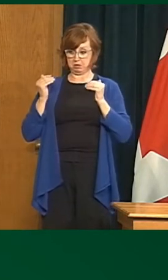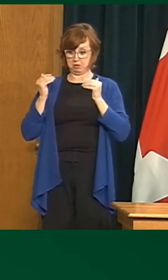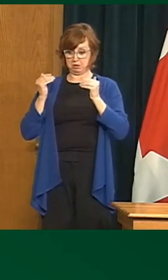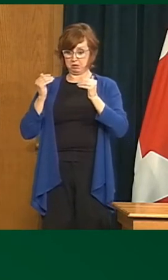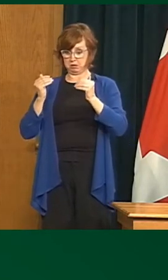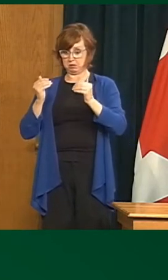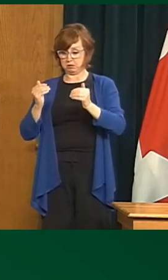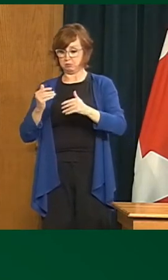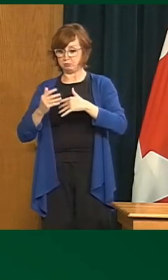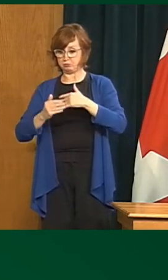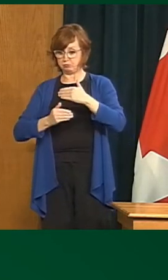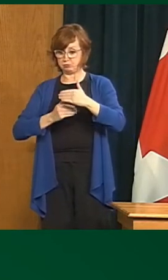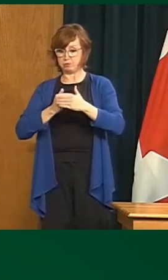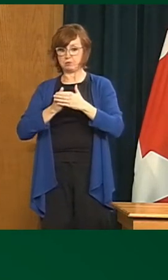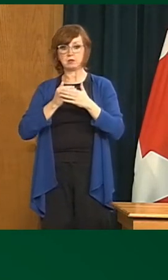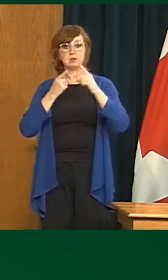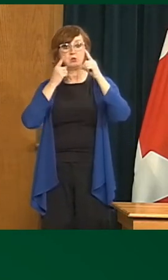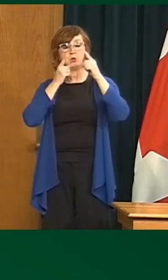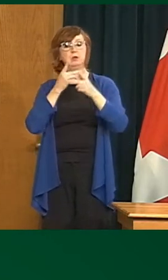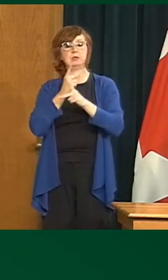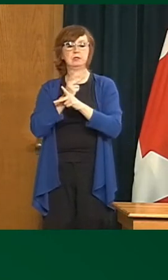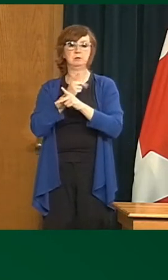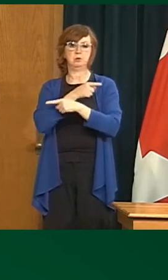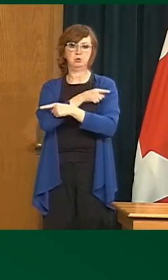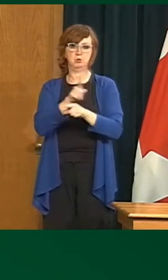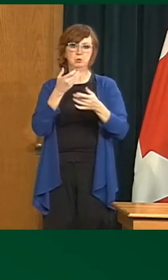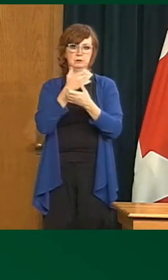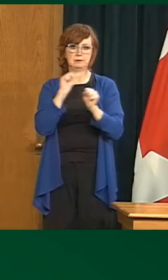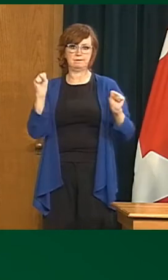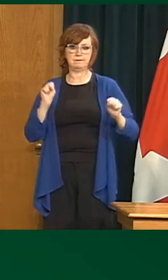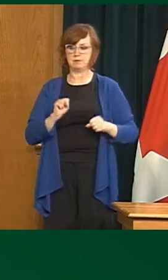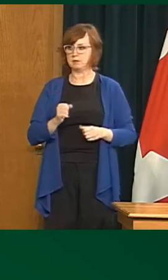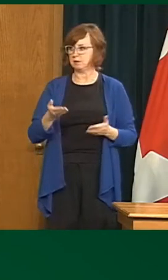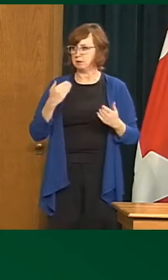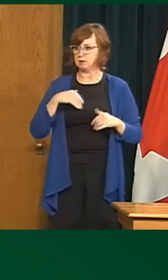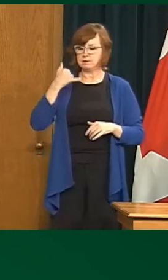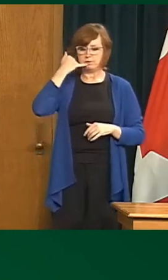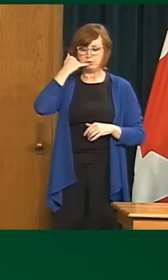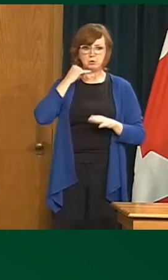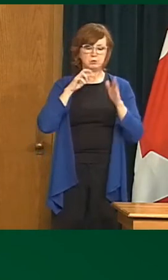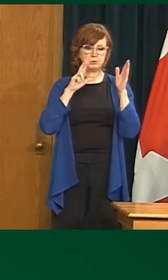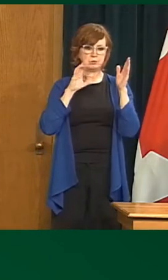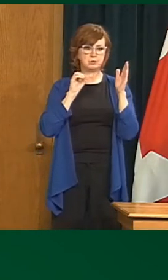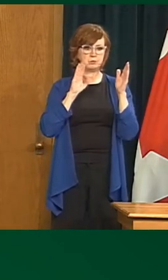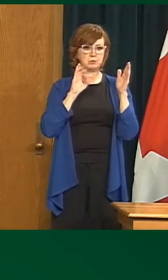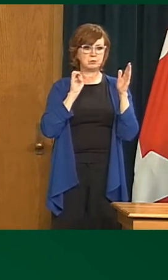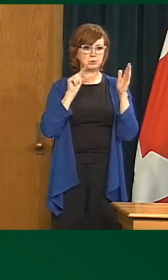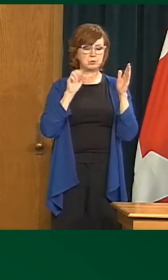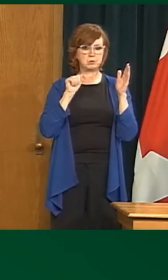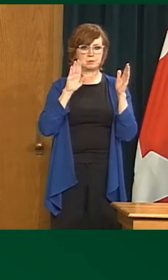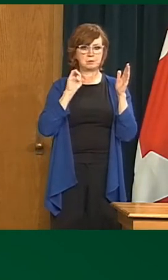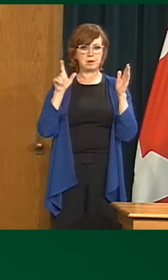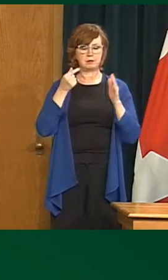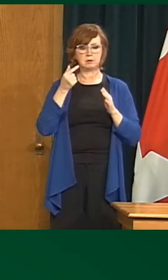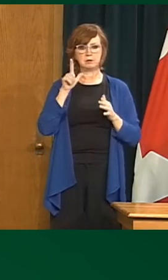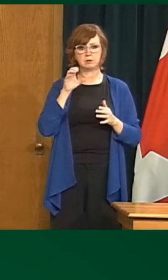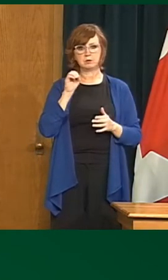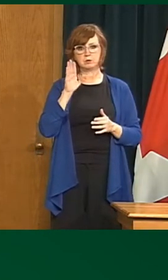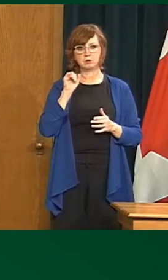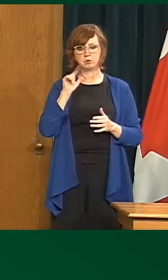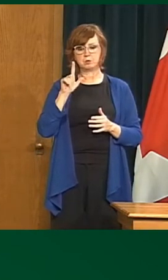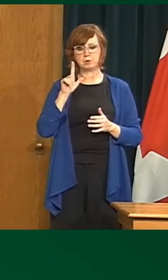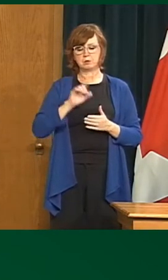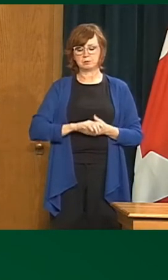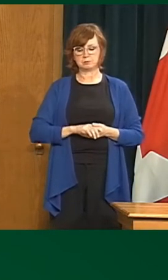people safe. Take our next question from the phone line. We have Roberta Bell with Global. Hi,